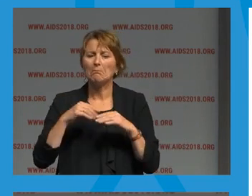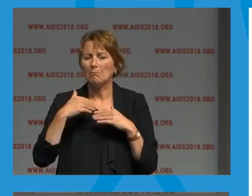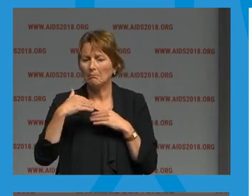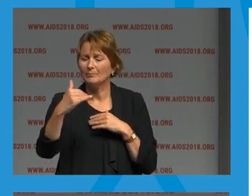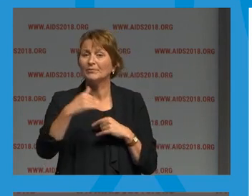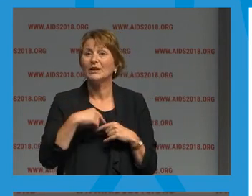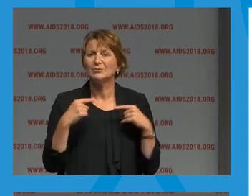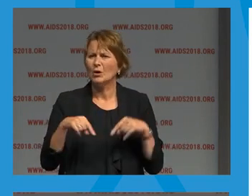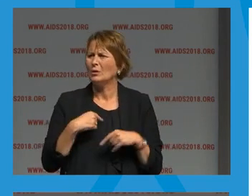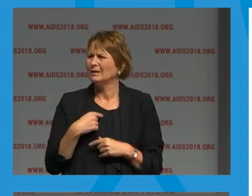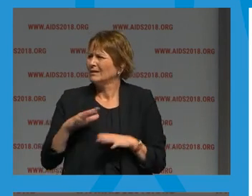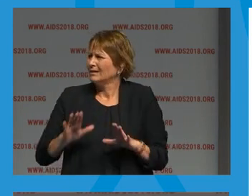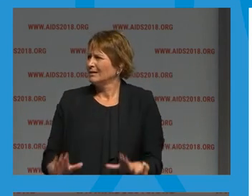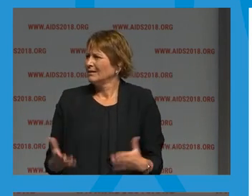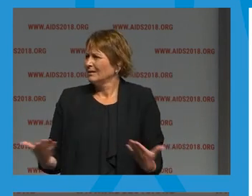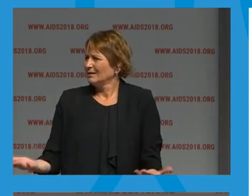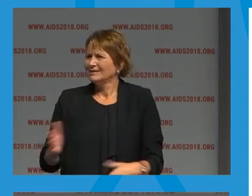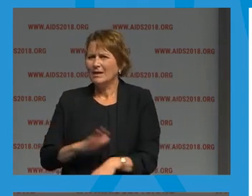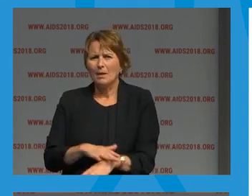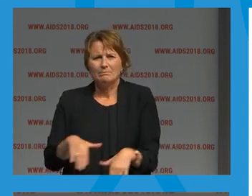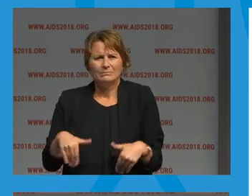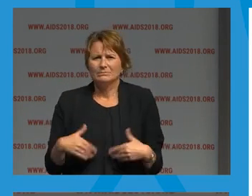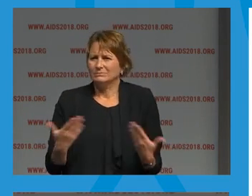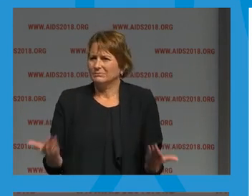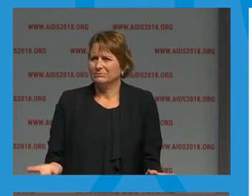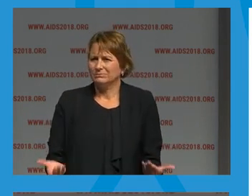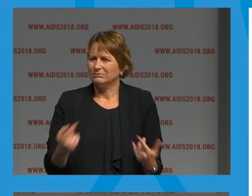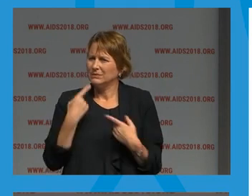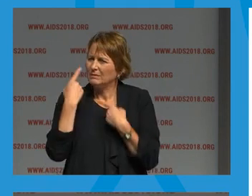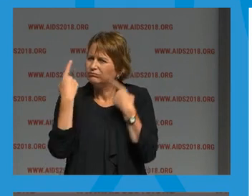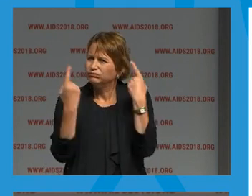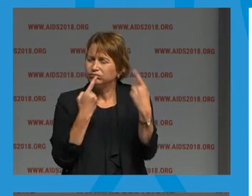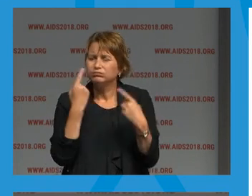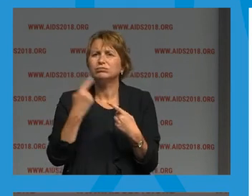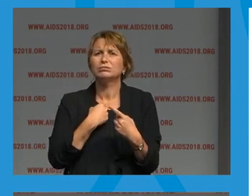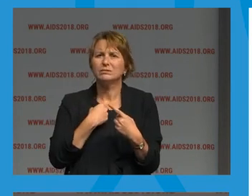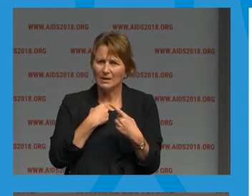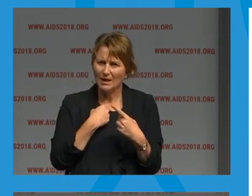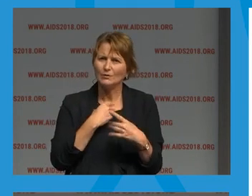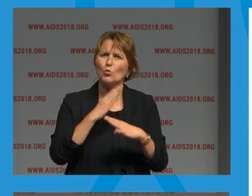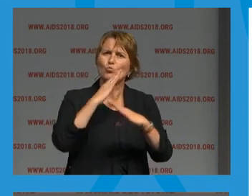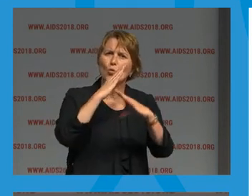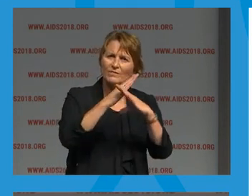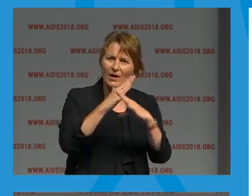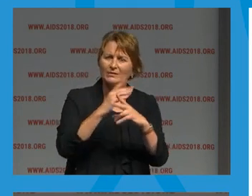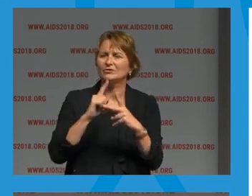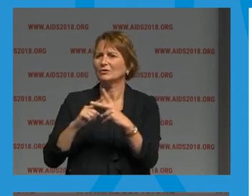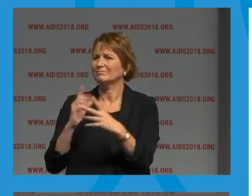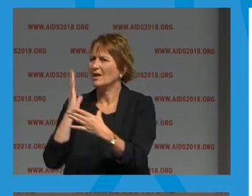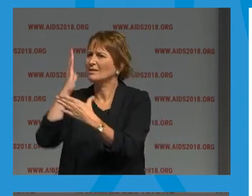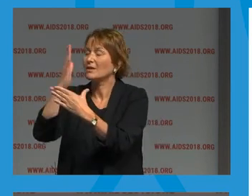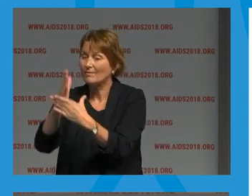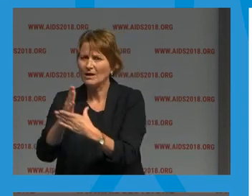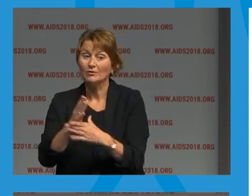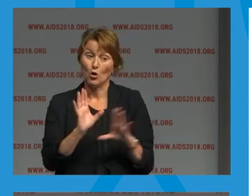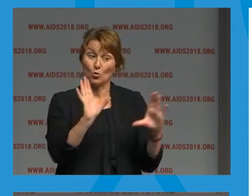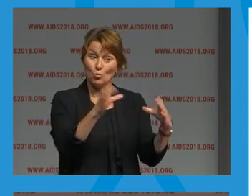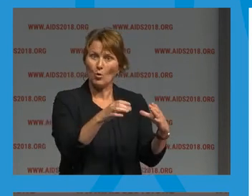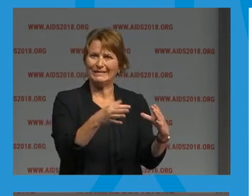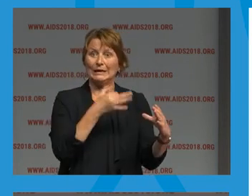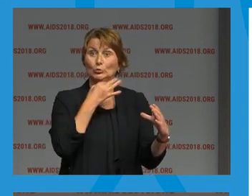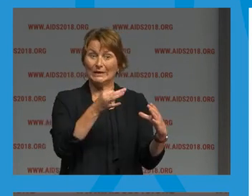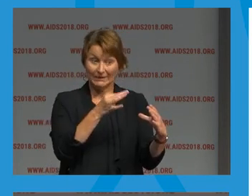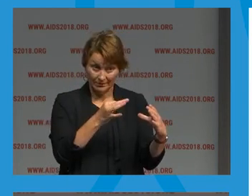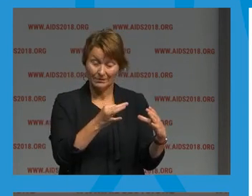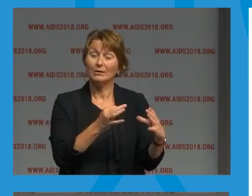pause and ask, are we reaching prevention interventions to the groups at risk? And do we have a way to